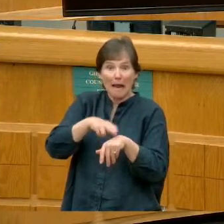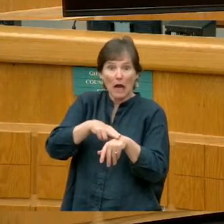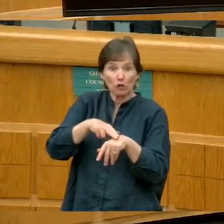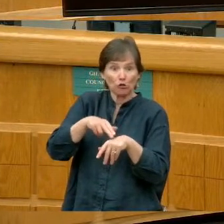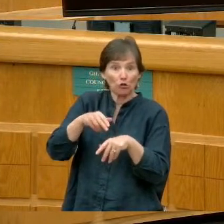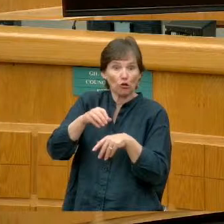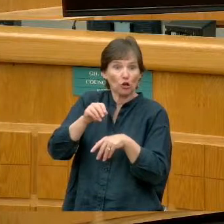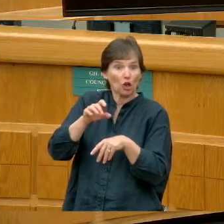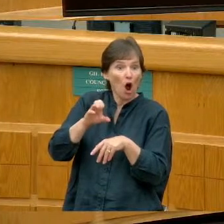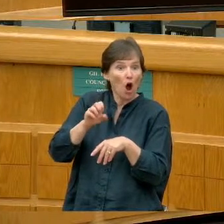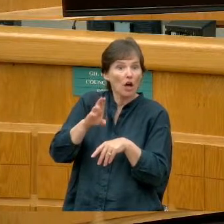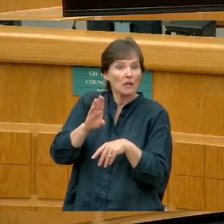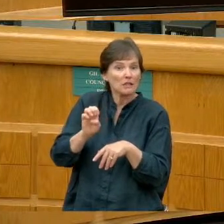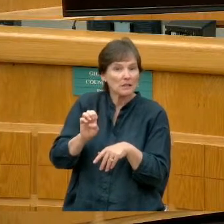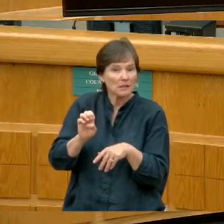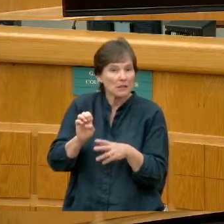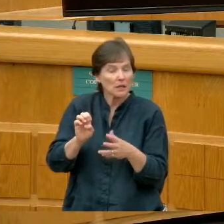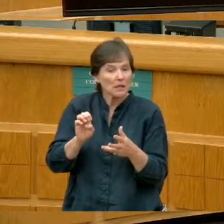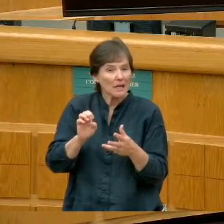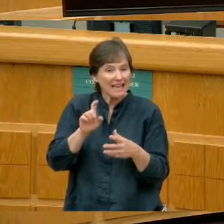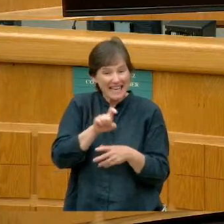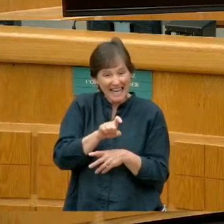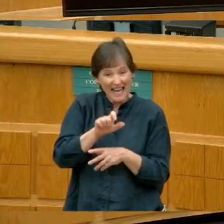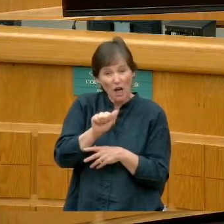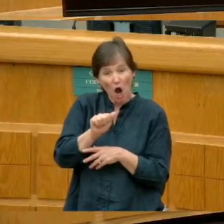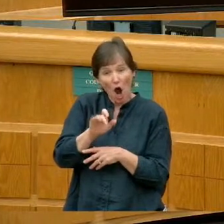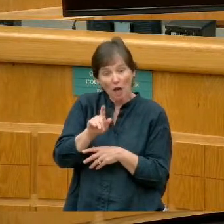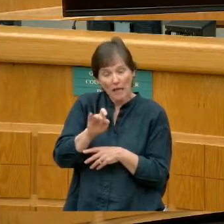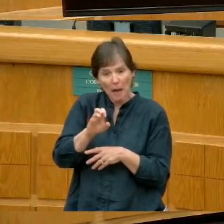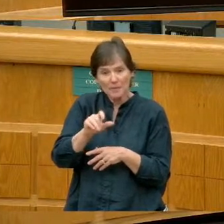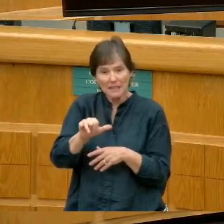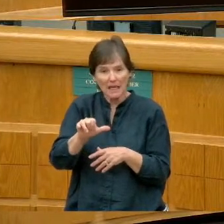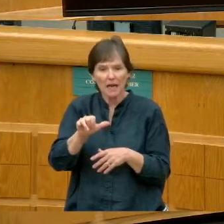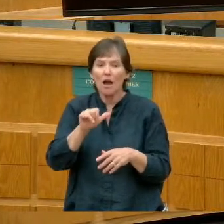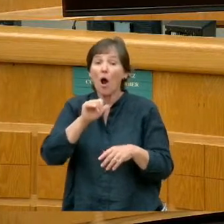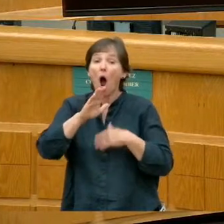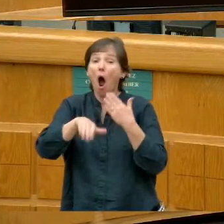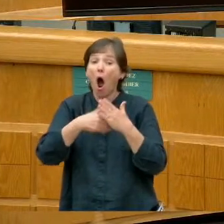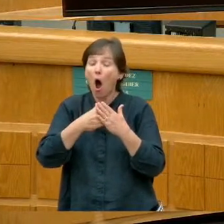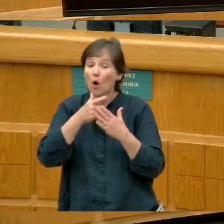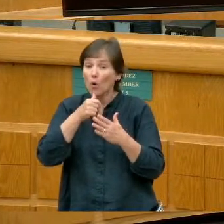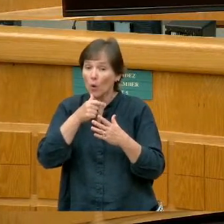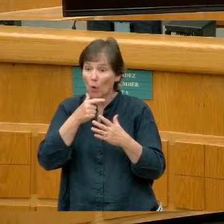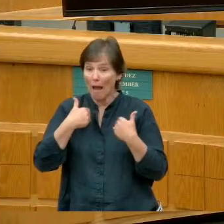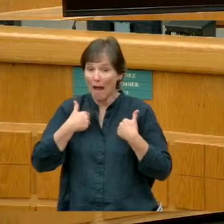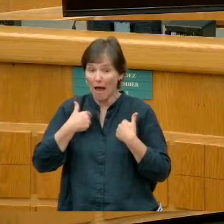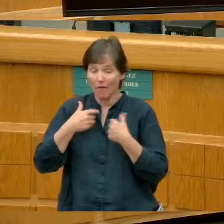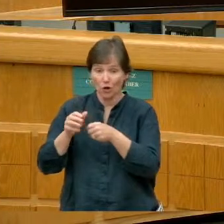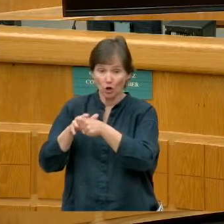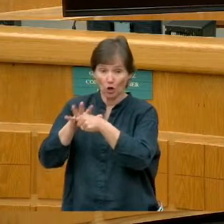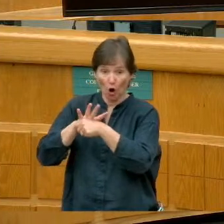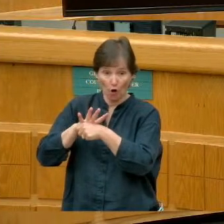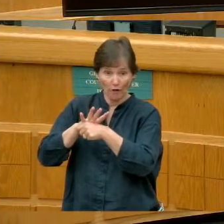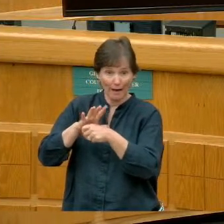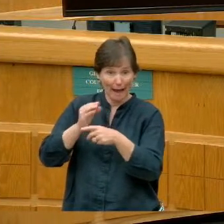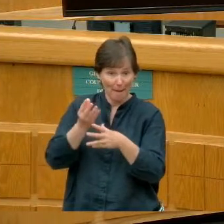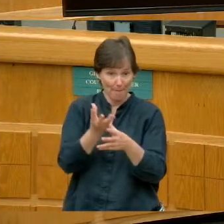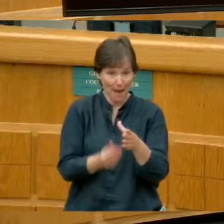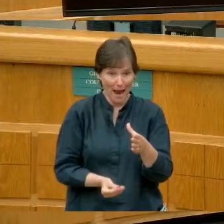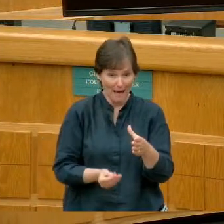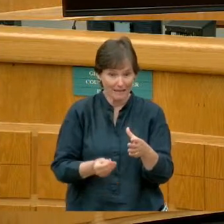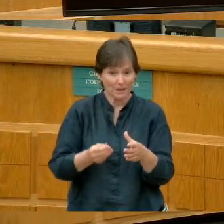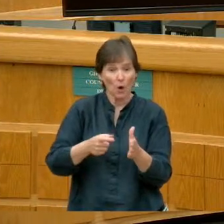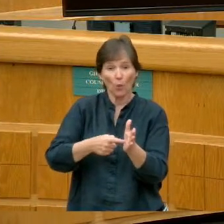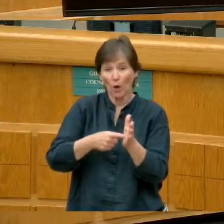necessary. So that means that not everybody who dies of COVID-19 needs to go to the medical examiner. There doesn't have to be an